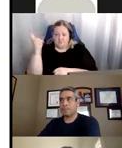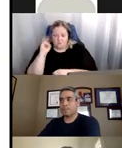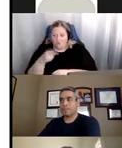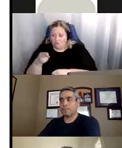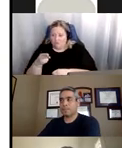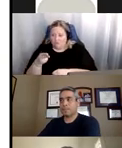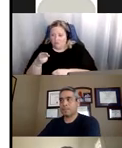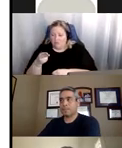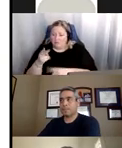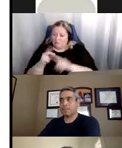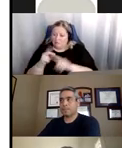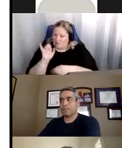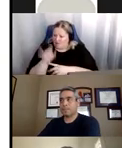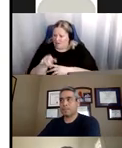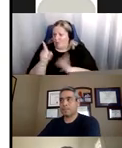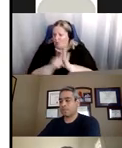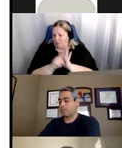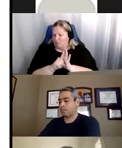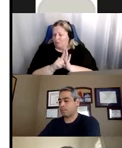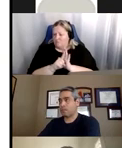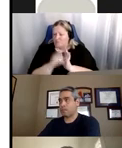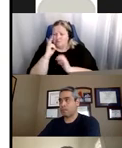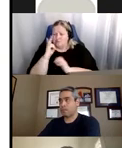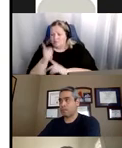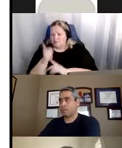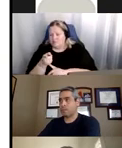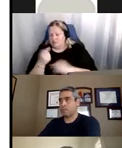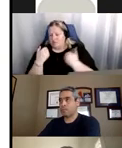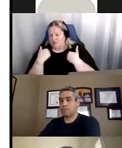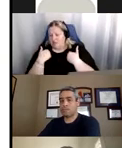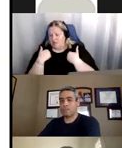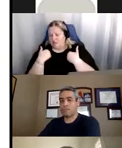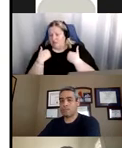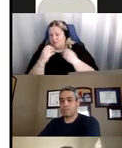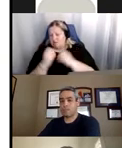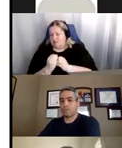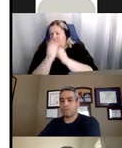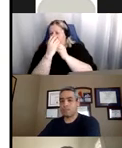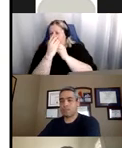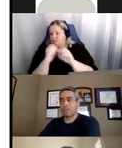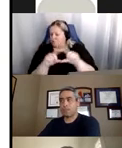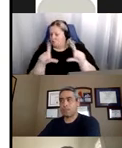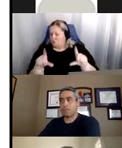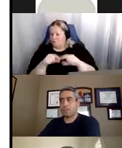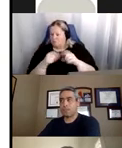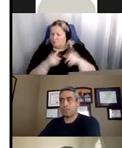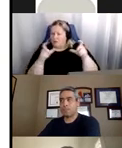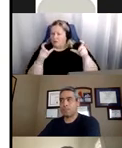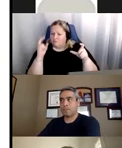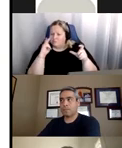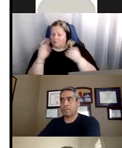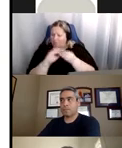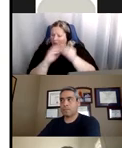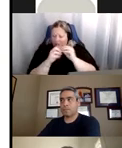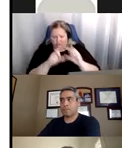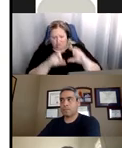several variations of this alarm clock. First of all, you can see that it has a lit up screen, which is fairly big, has big, large numbers on